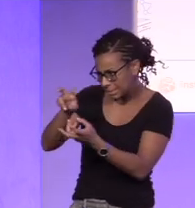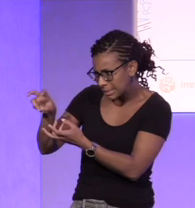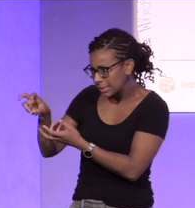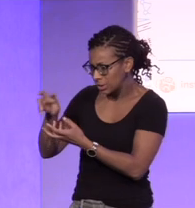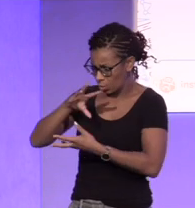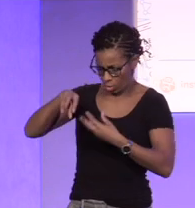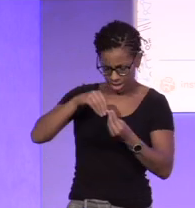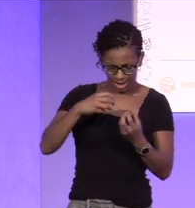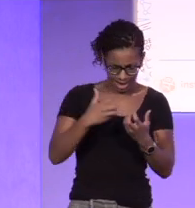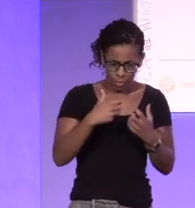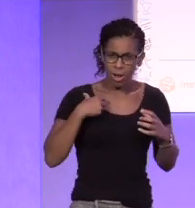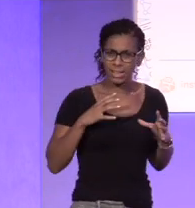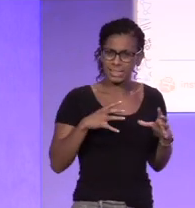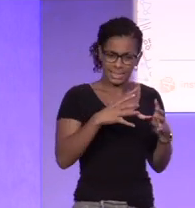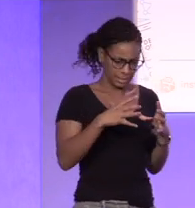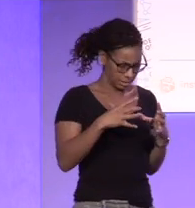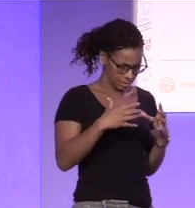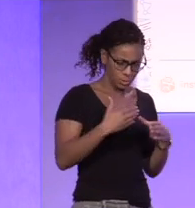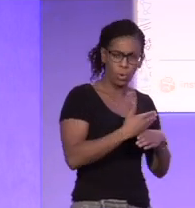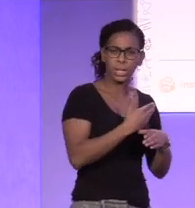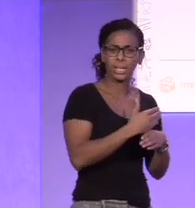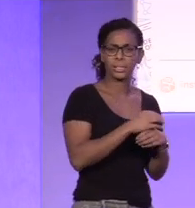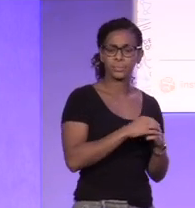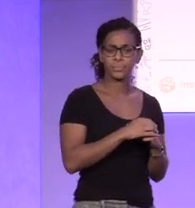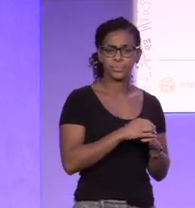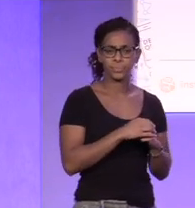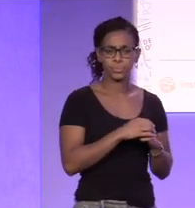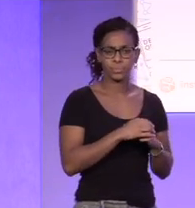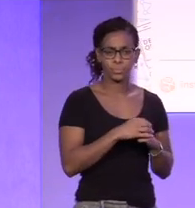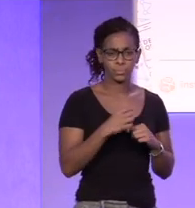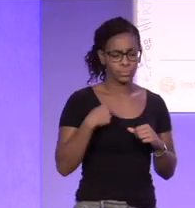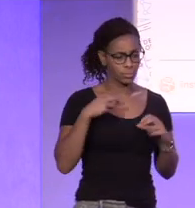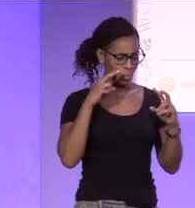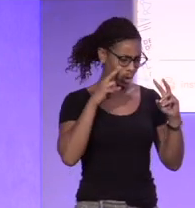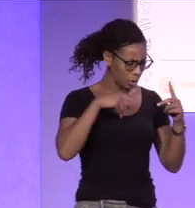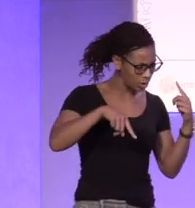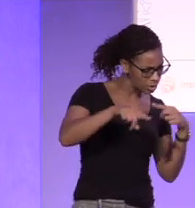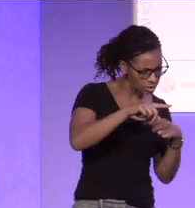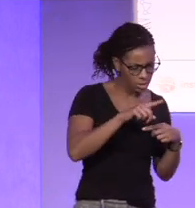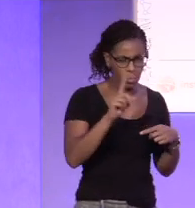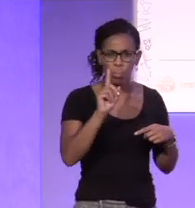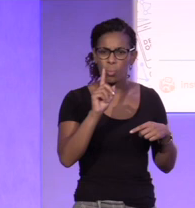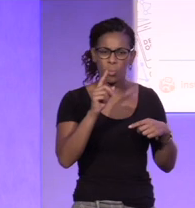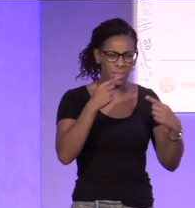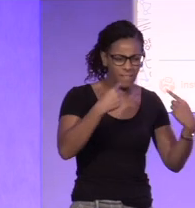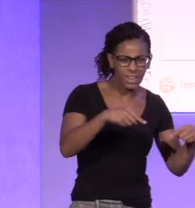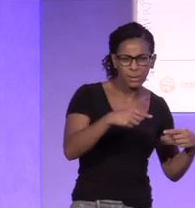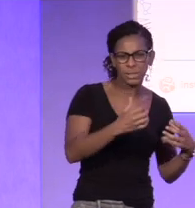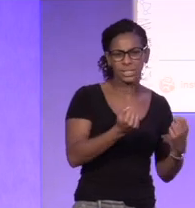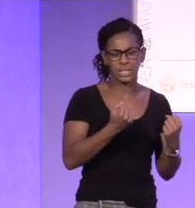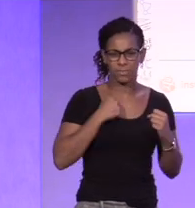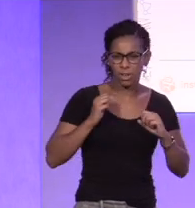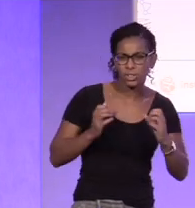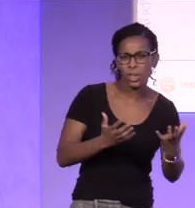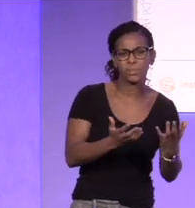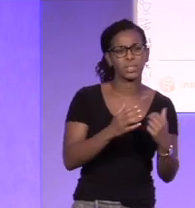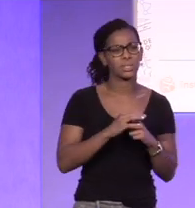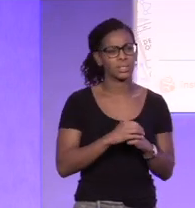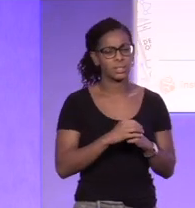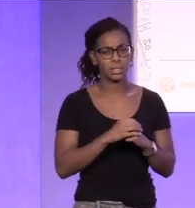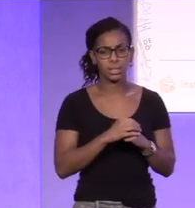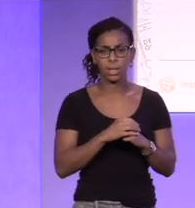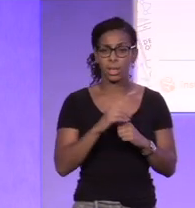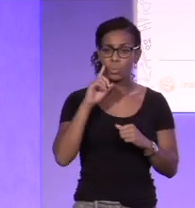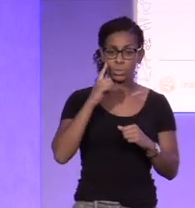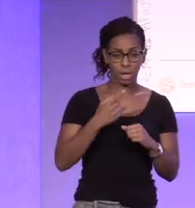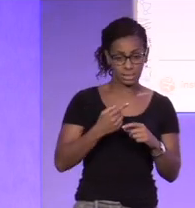gather metrics. We captured the health of our endpoints. We started to look at the availability of our services. And then we decided to expand